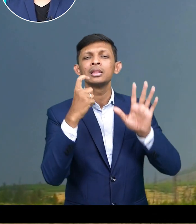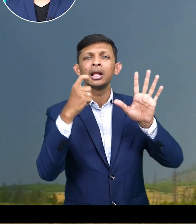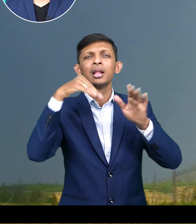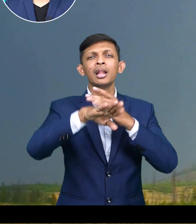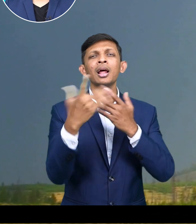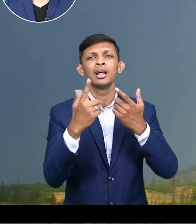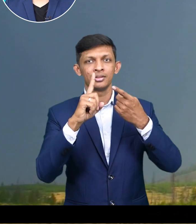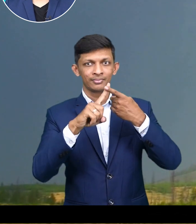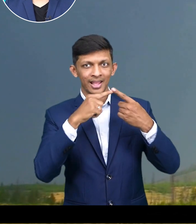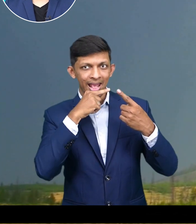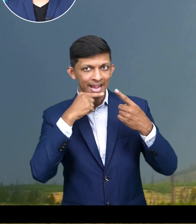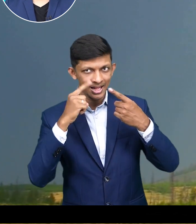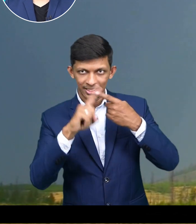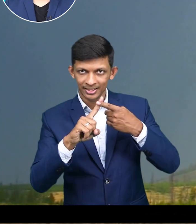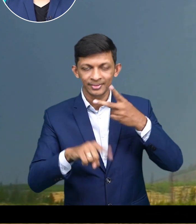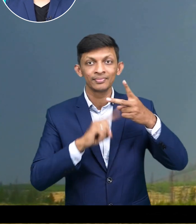red,